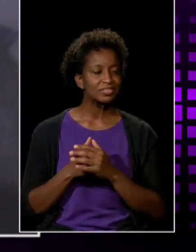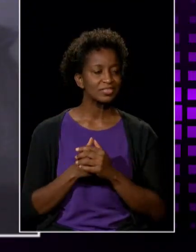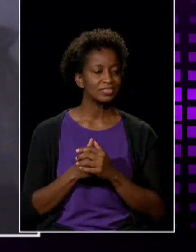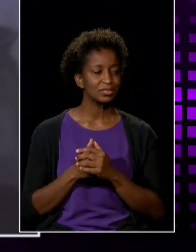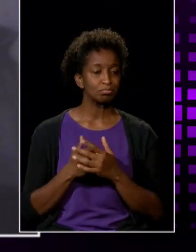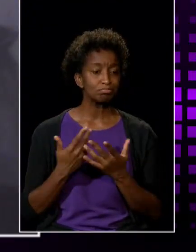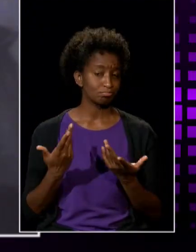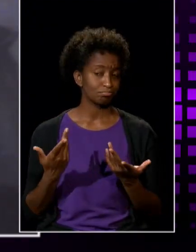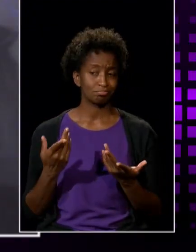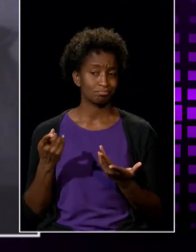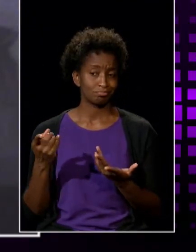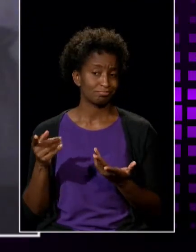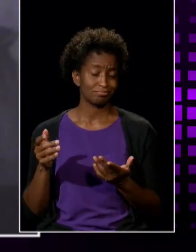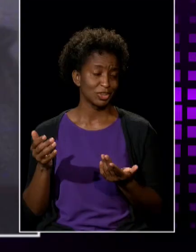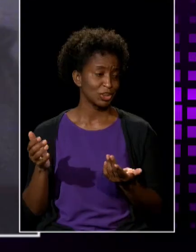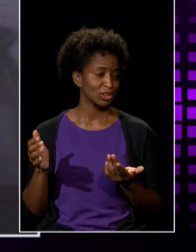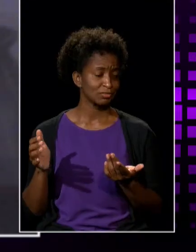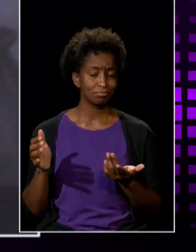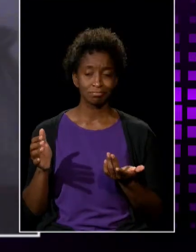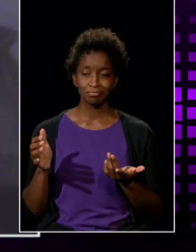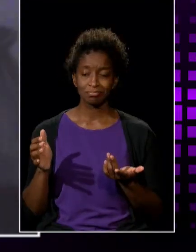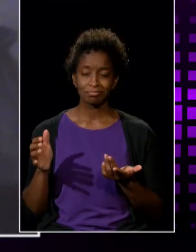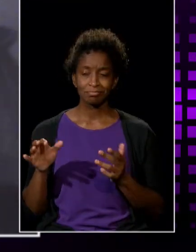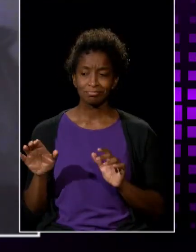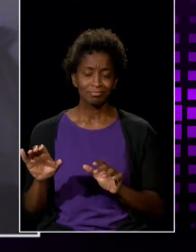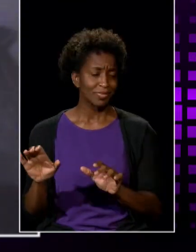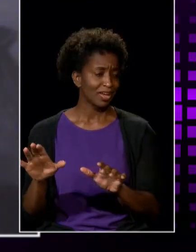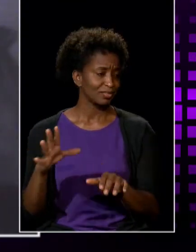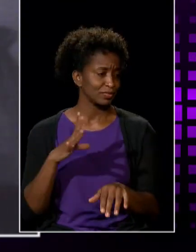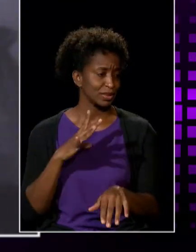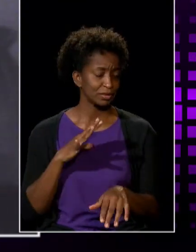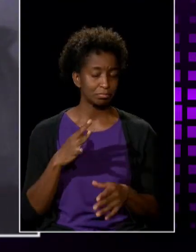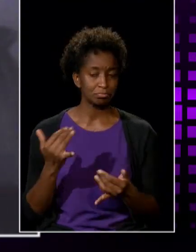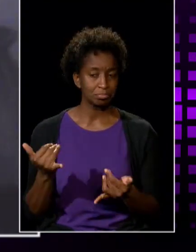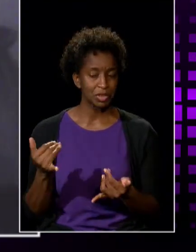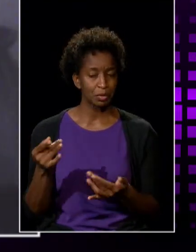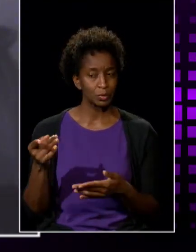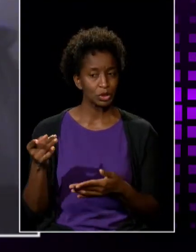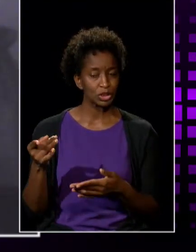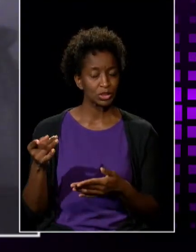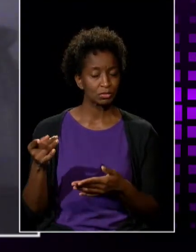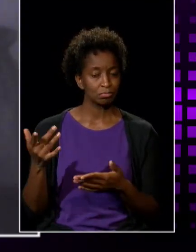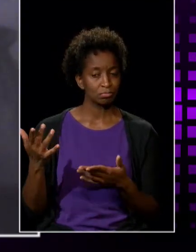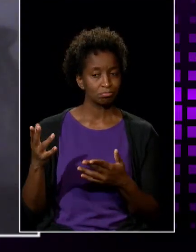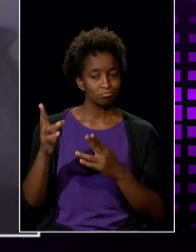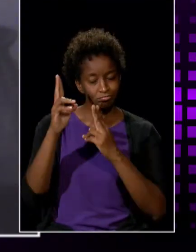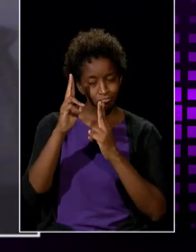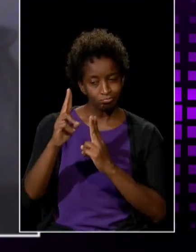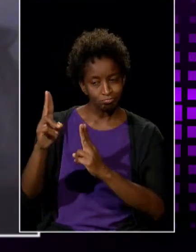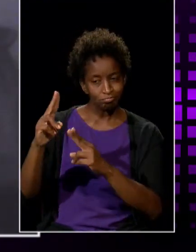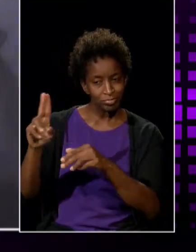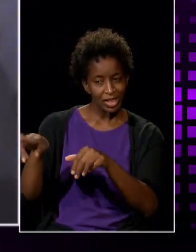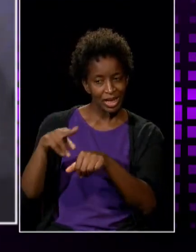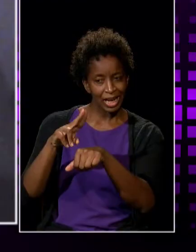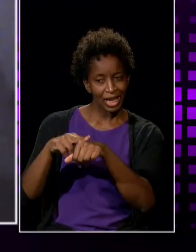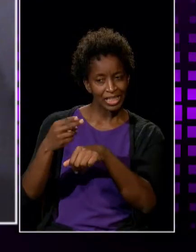getting named a national hero, well, that was for her. But I think